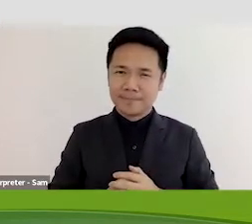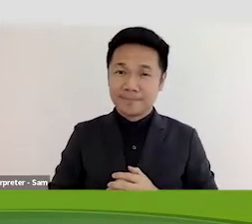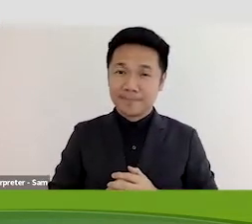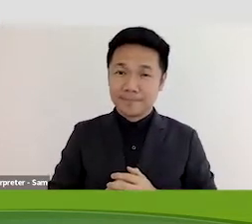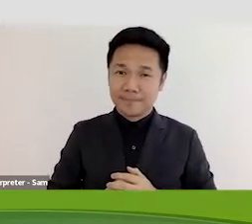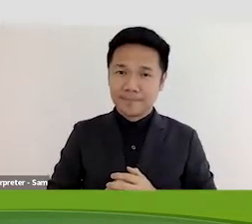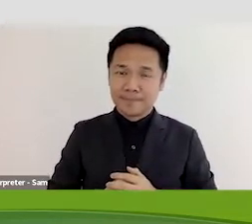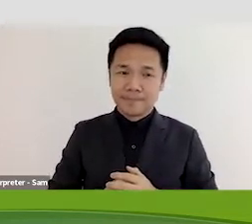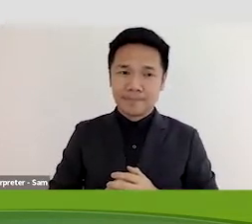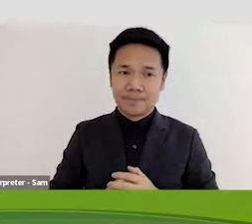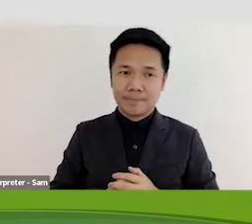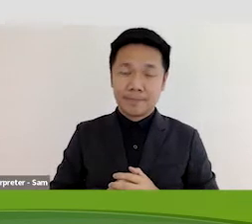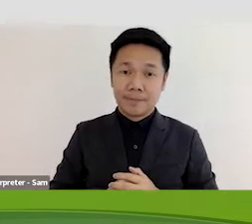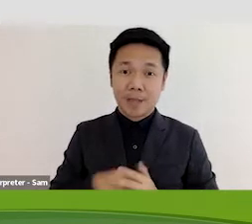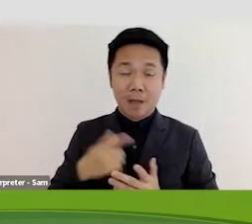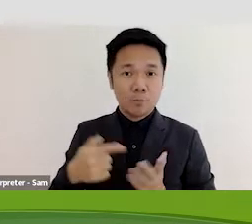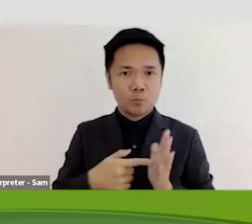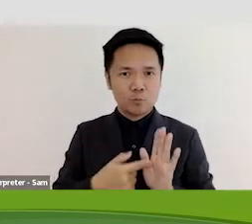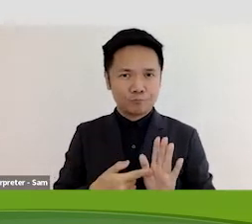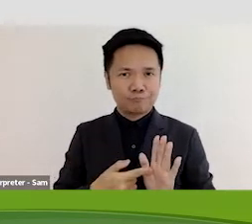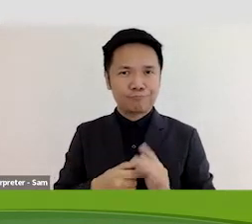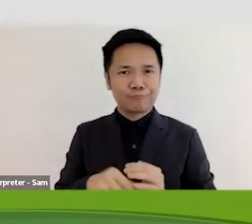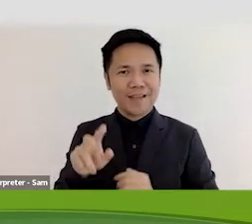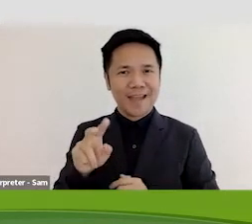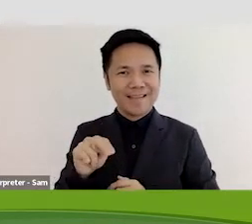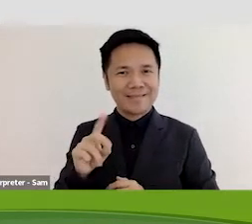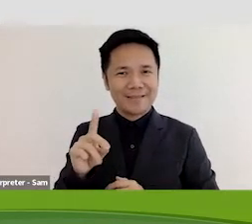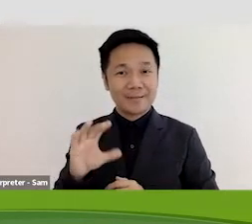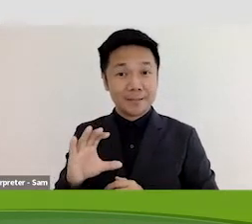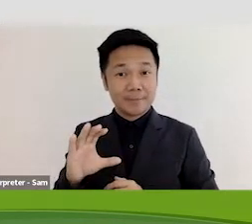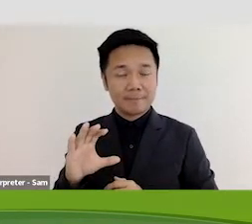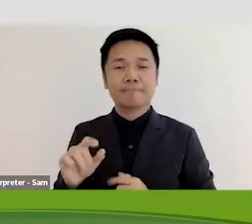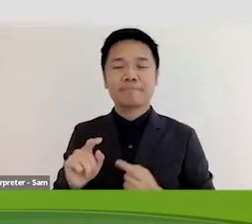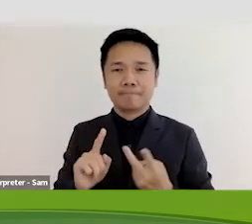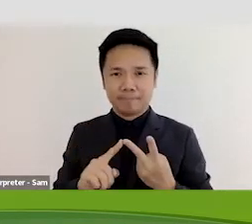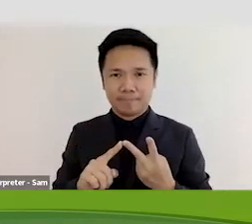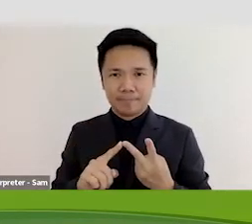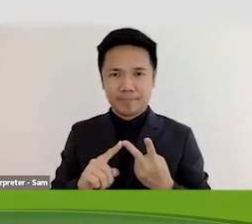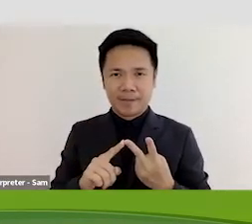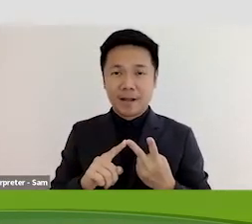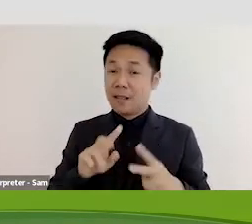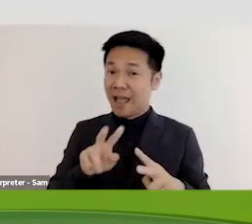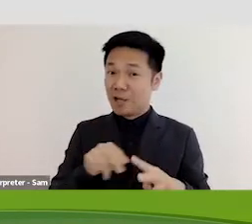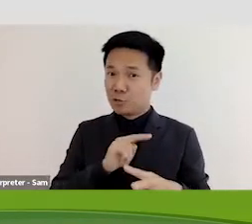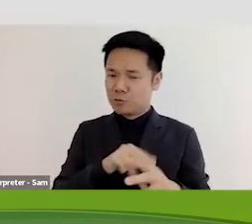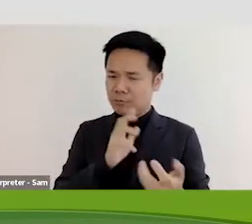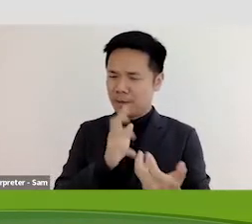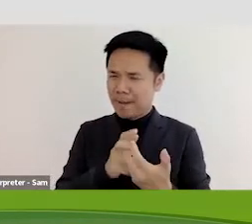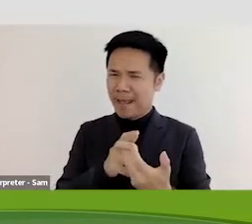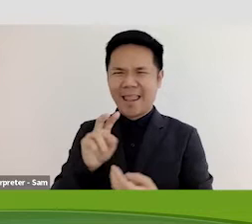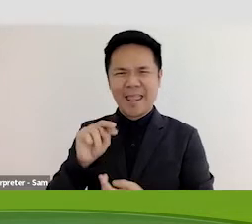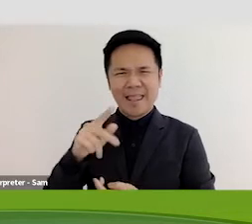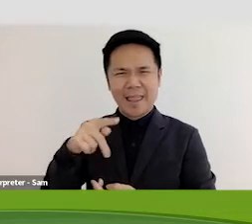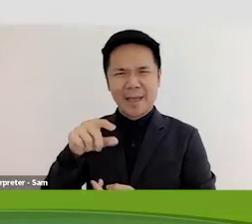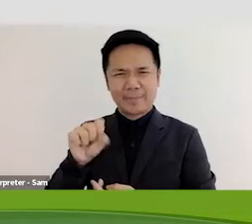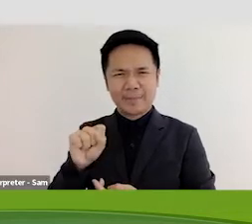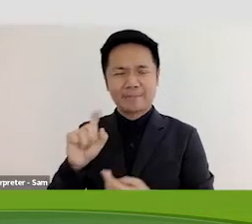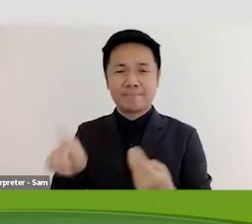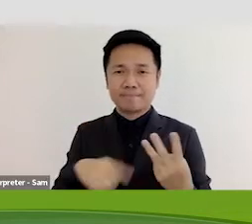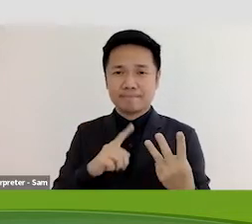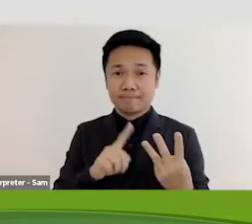nationally determined contributions, so NDCs, national adaptation plans, NAPs,